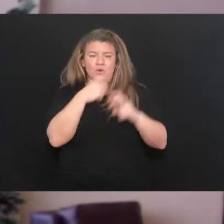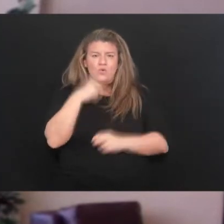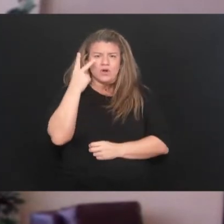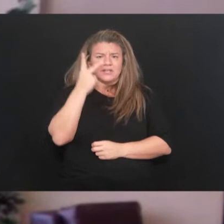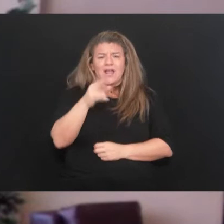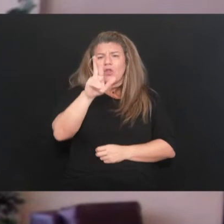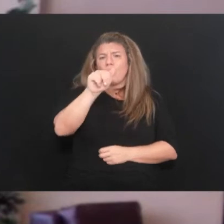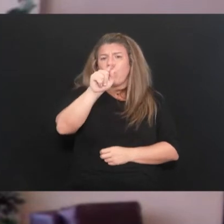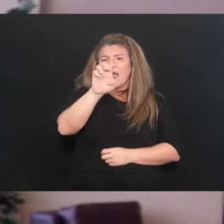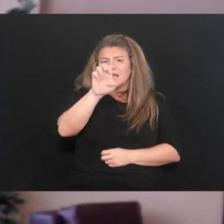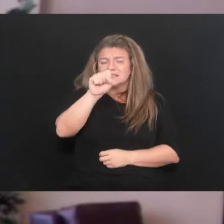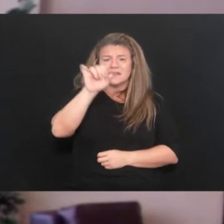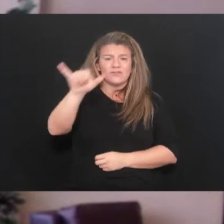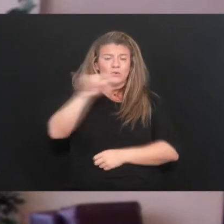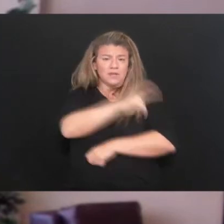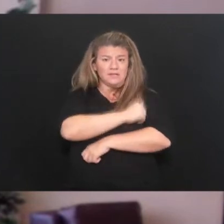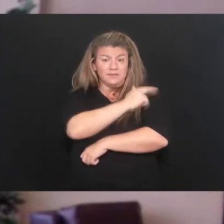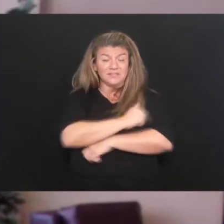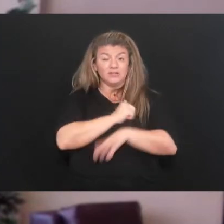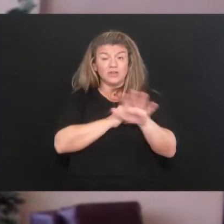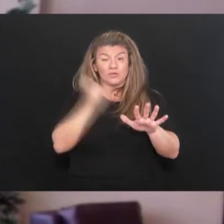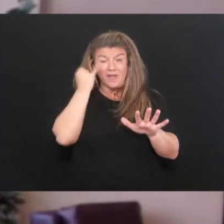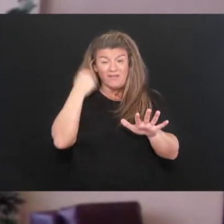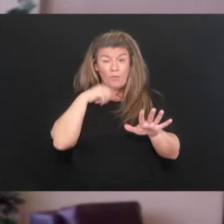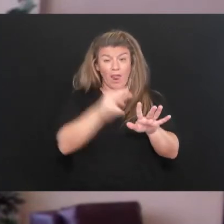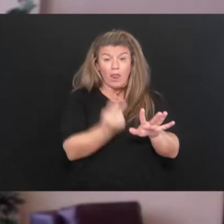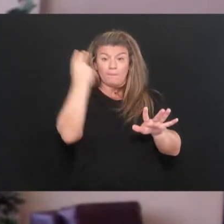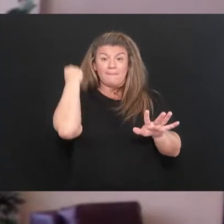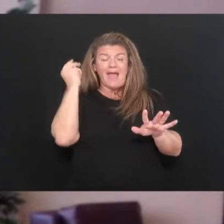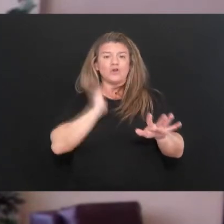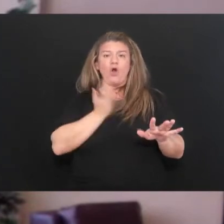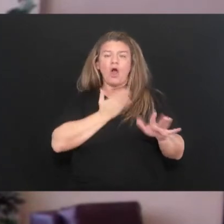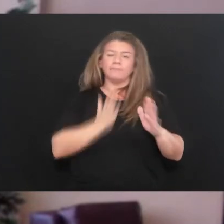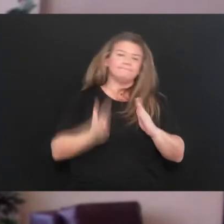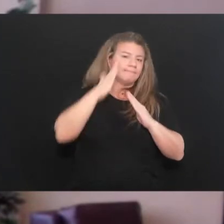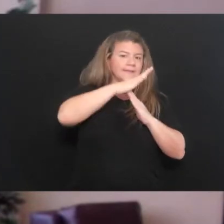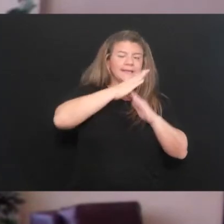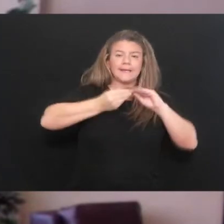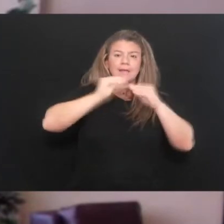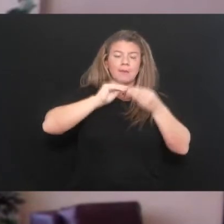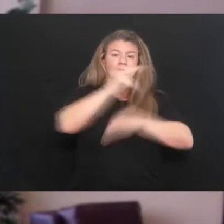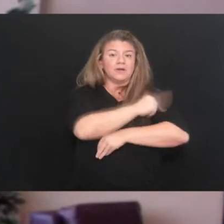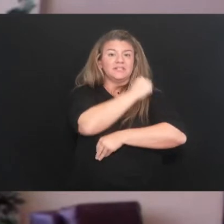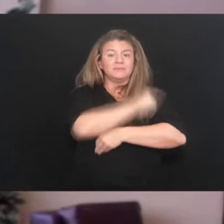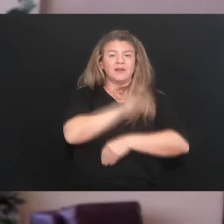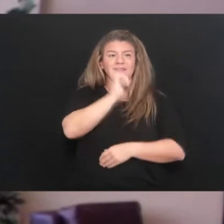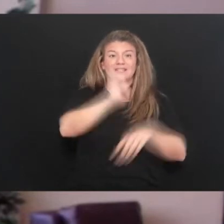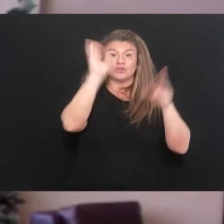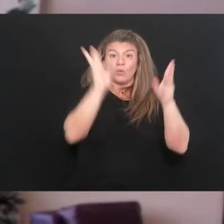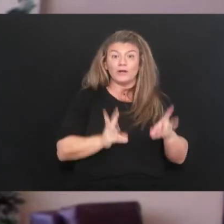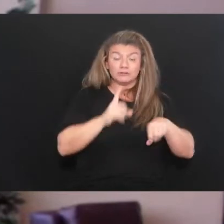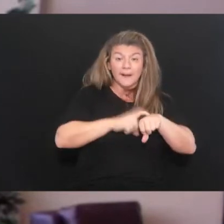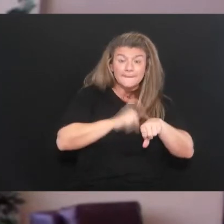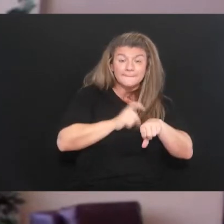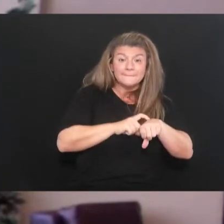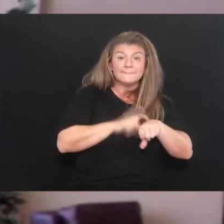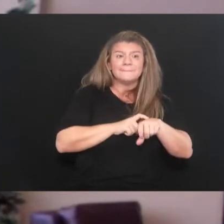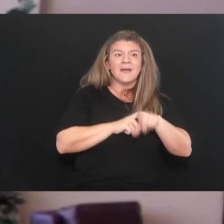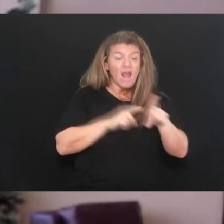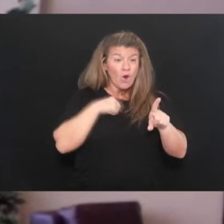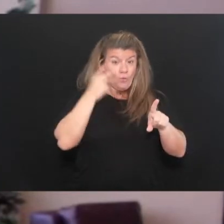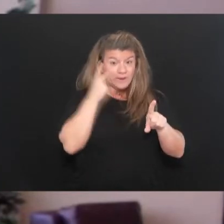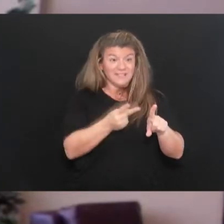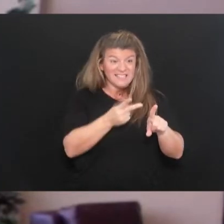of hospitalizations. And if we look back to our peak number of hospitalizations, which was in the winter and ended up